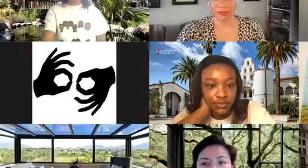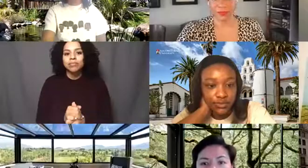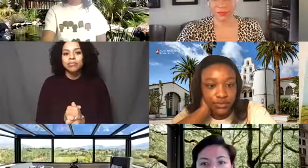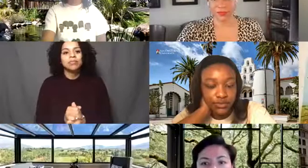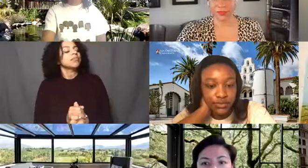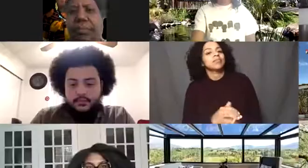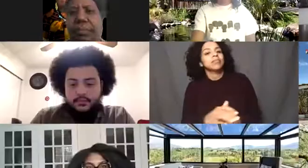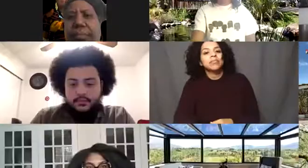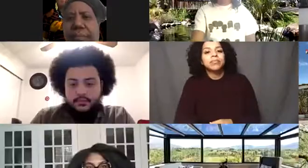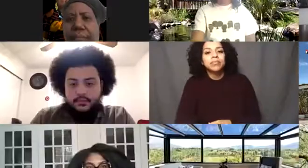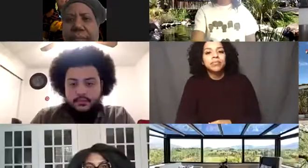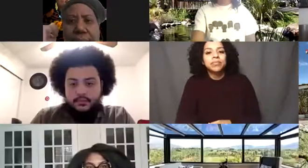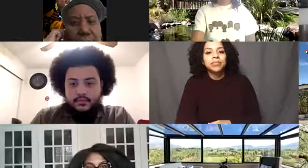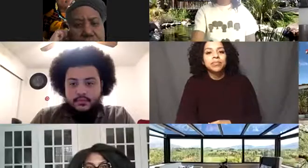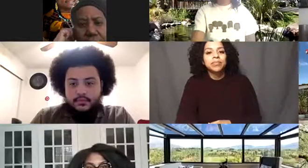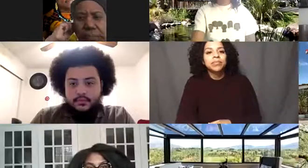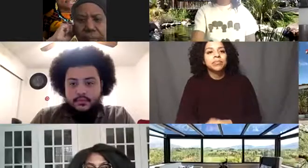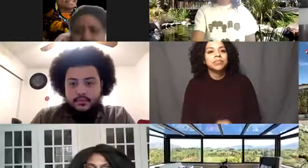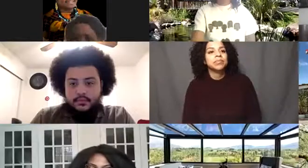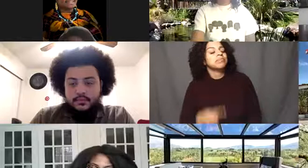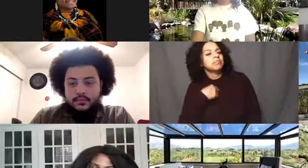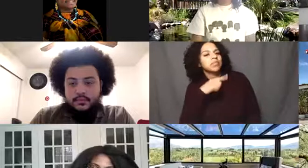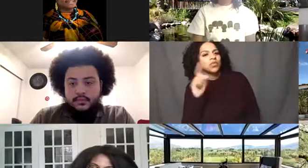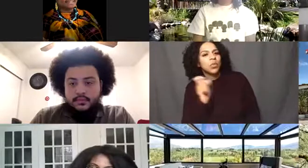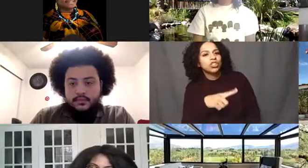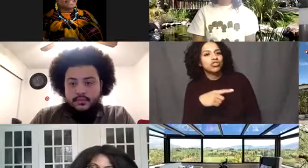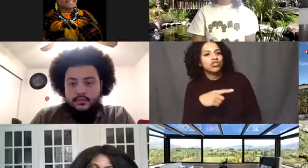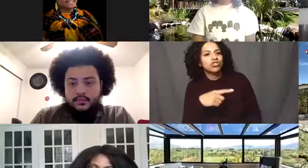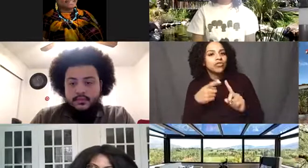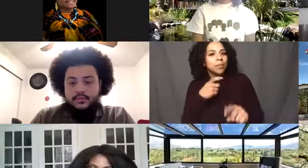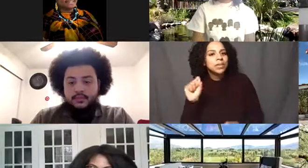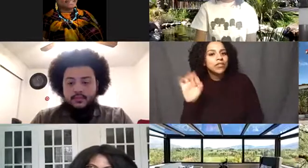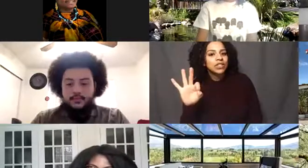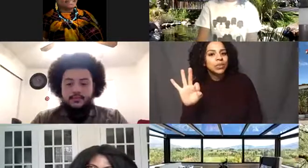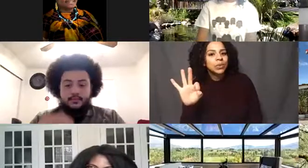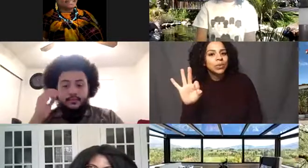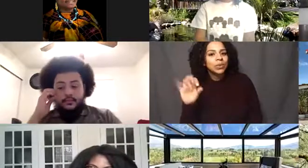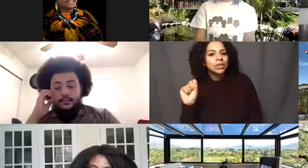I'm Rob Williams. I'm at San Francisco State University. I'm really happy to